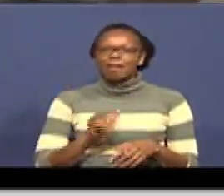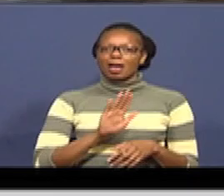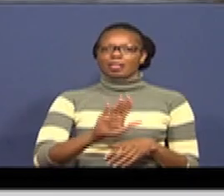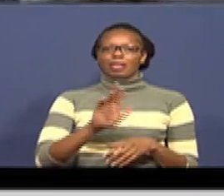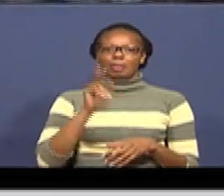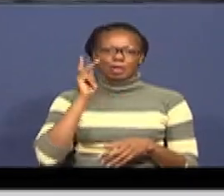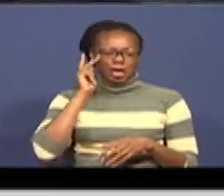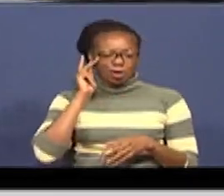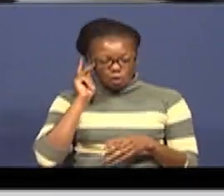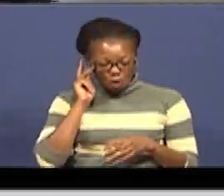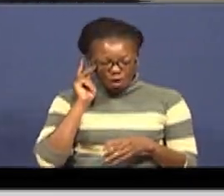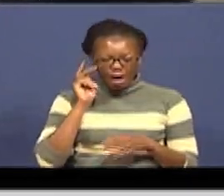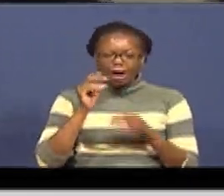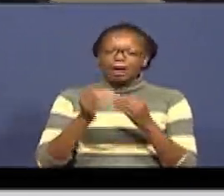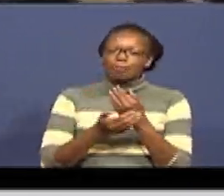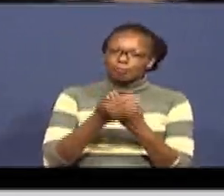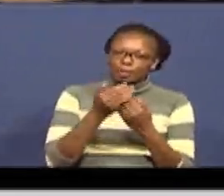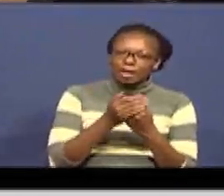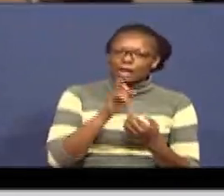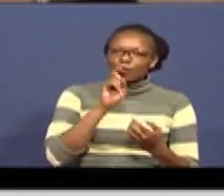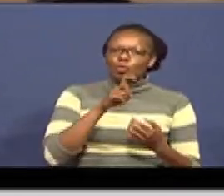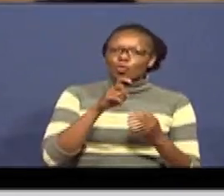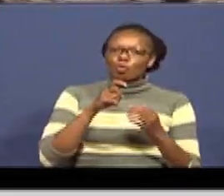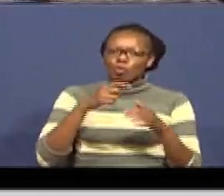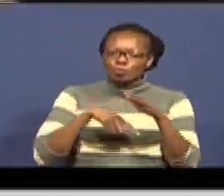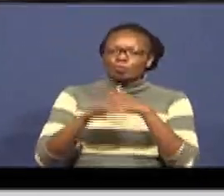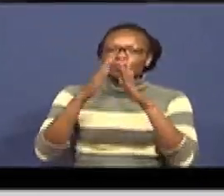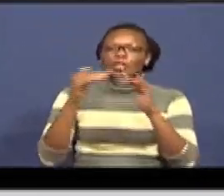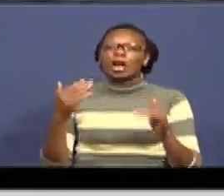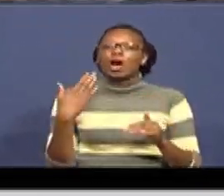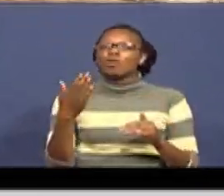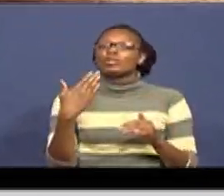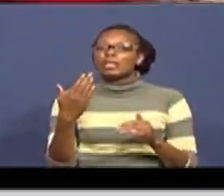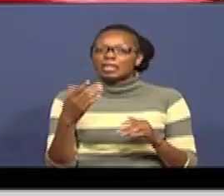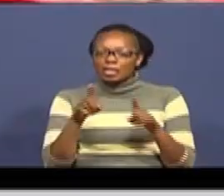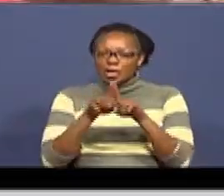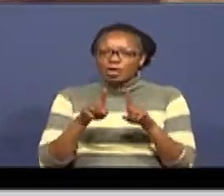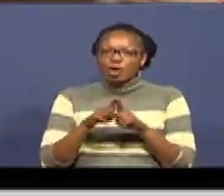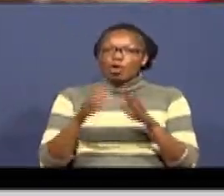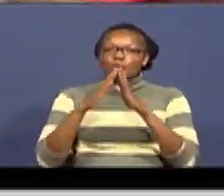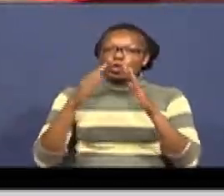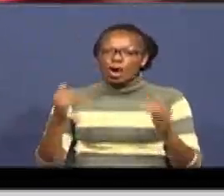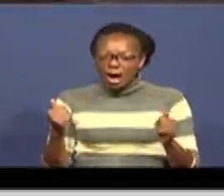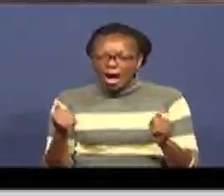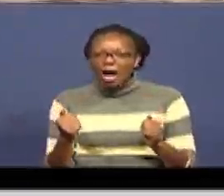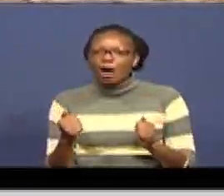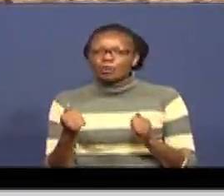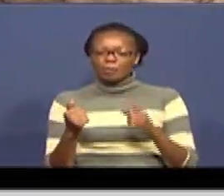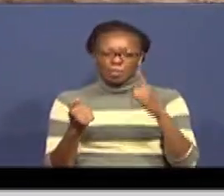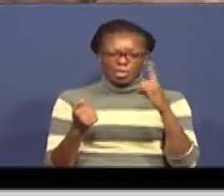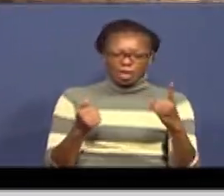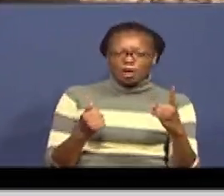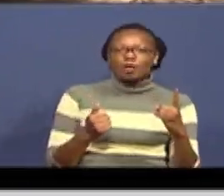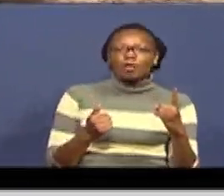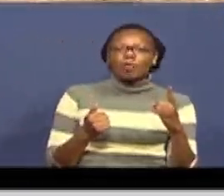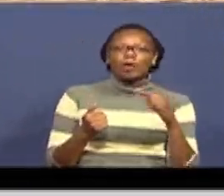ndani ya greenhouse. Hii ni mojawapo ya mbinu ambazo wao hutumia huko Korea. Mbali na kuwafuga ndani ya nyumba,